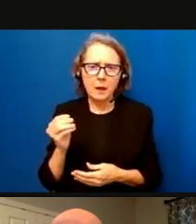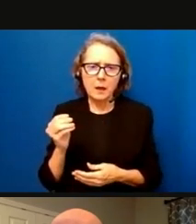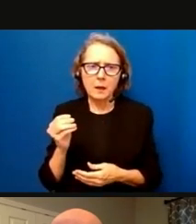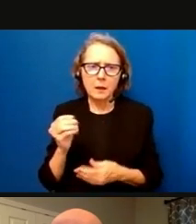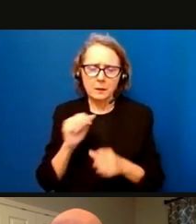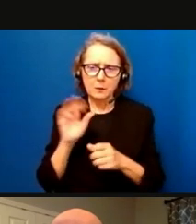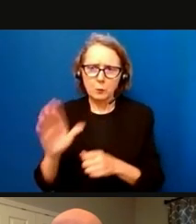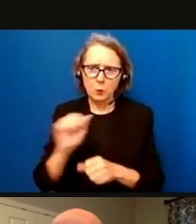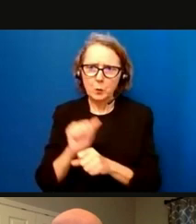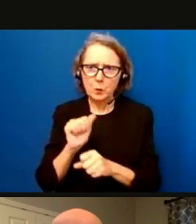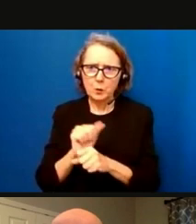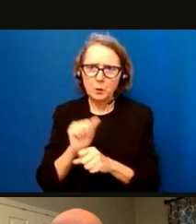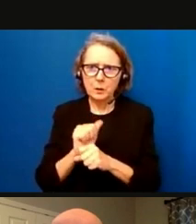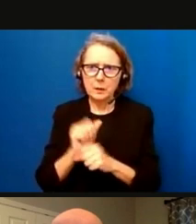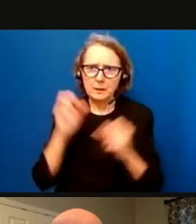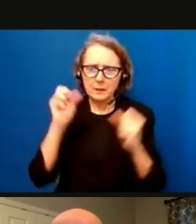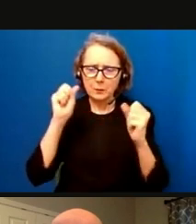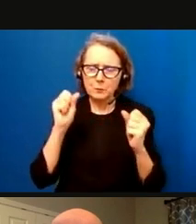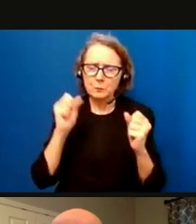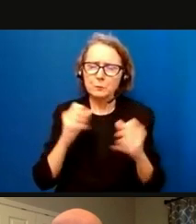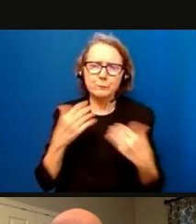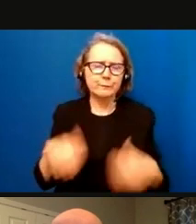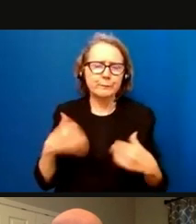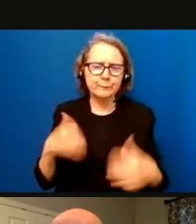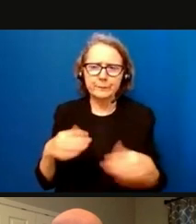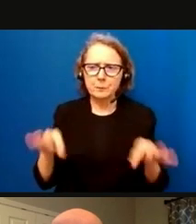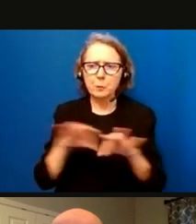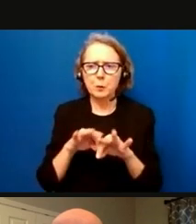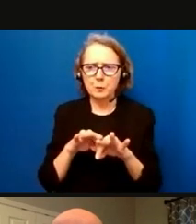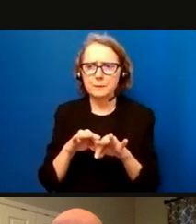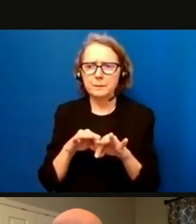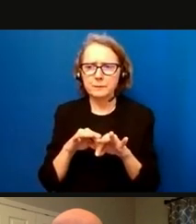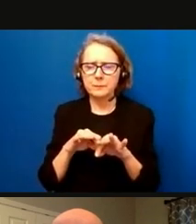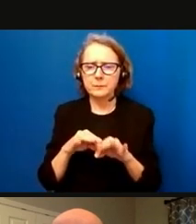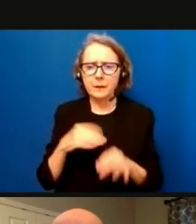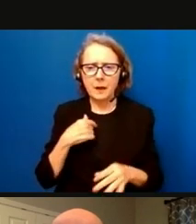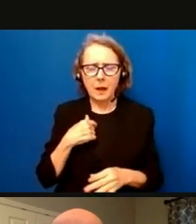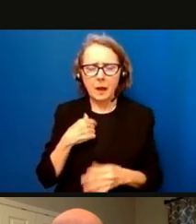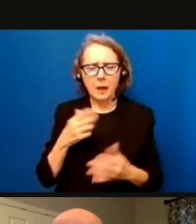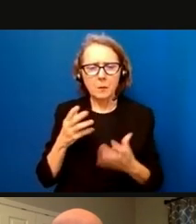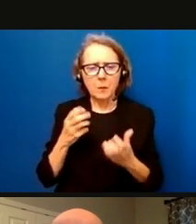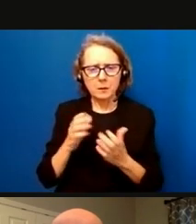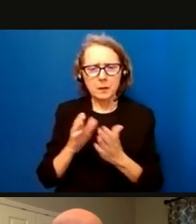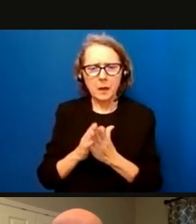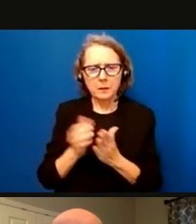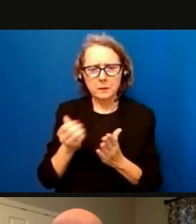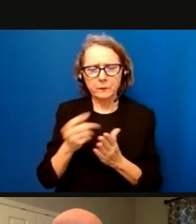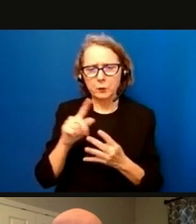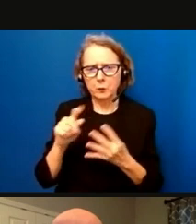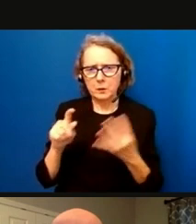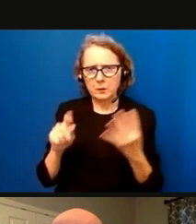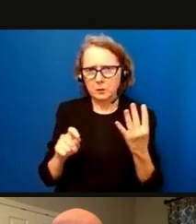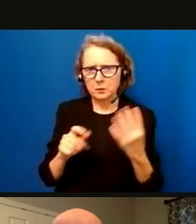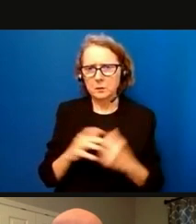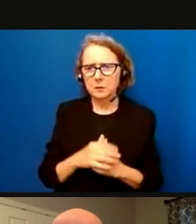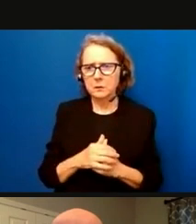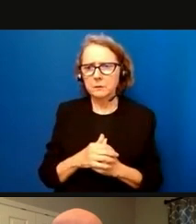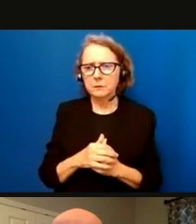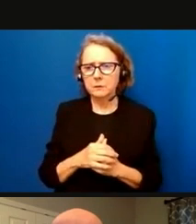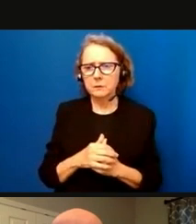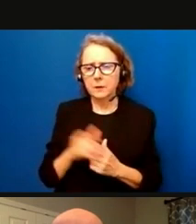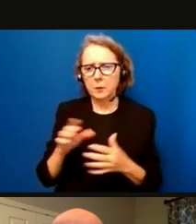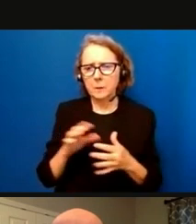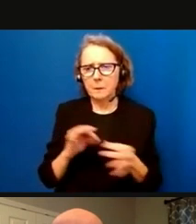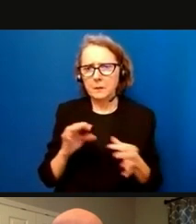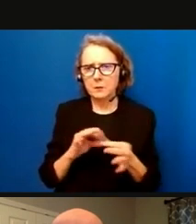you're doing. It's incredibly important. I did have a couple of questions. You mentioned in the